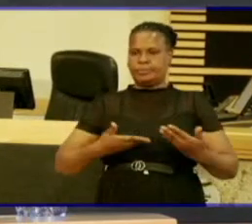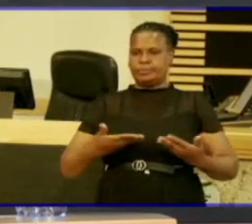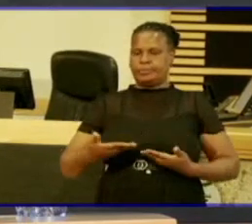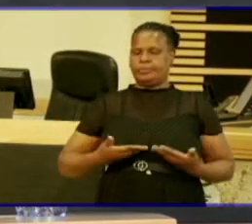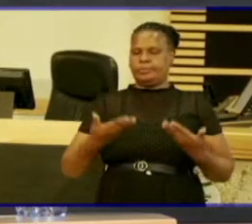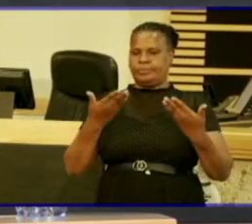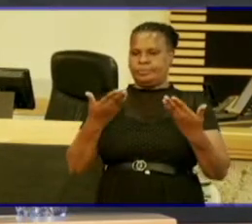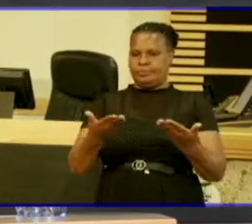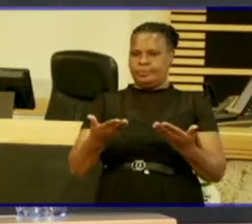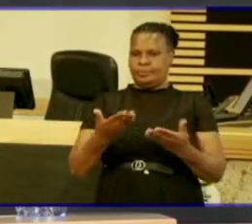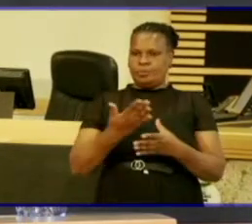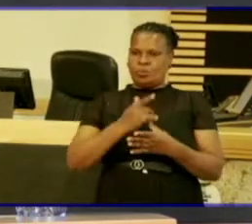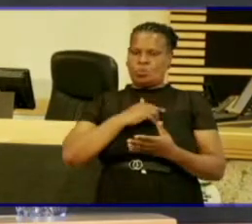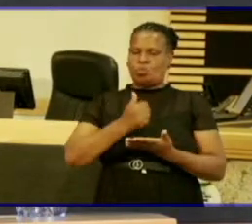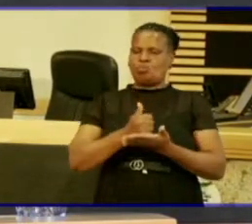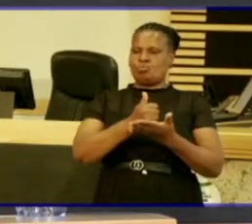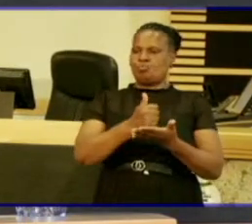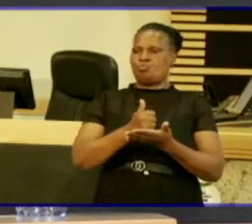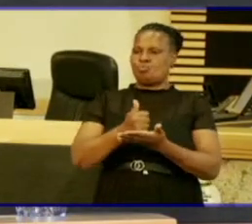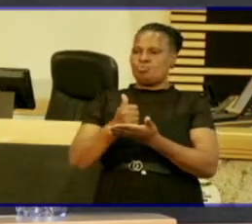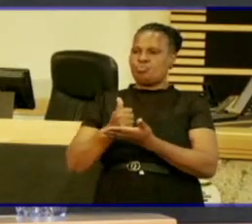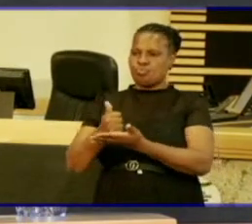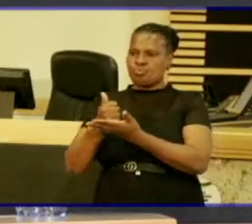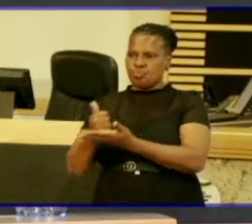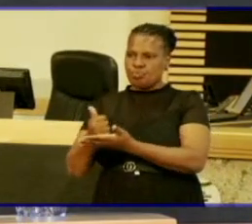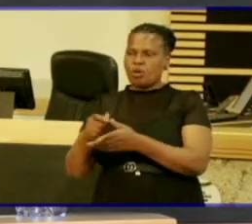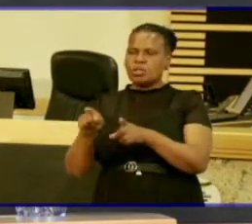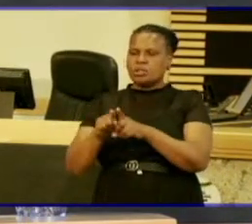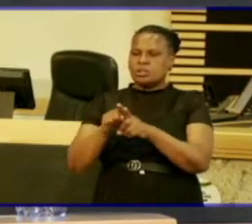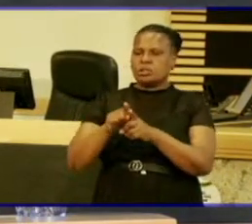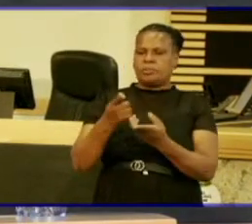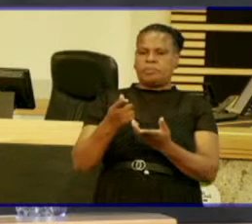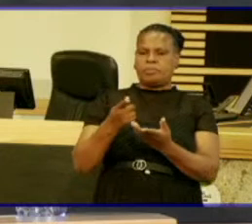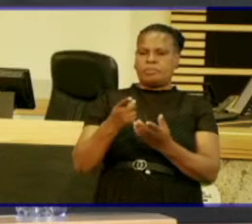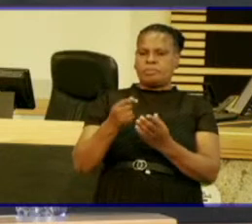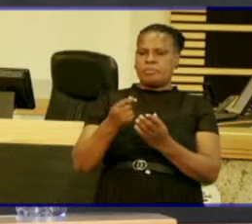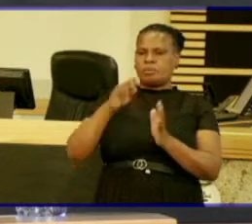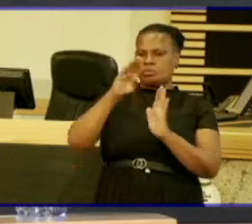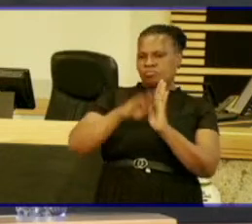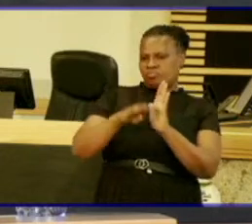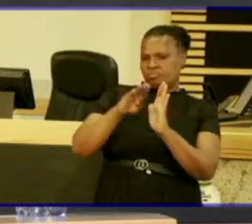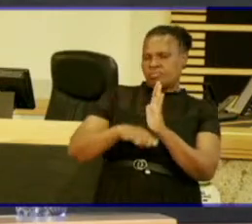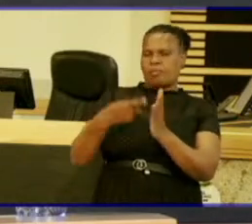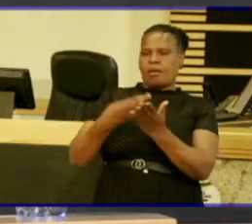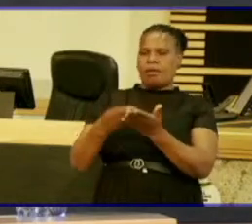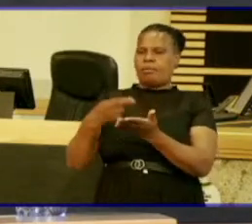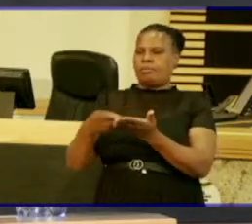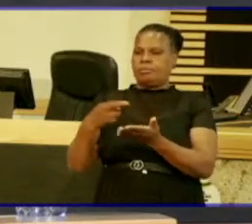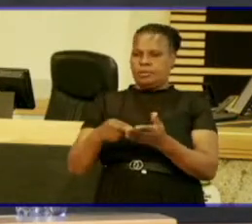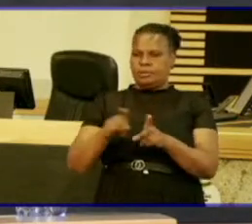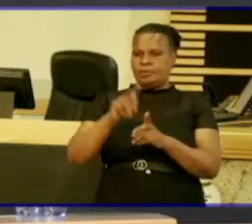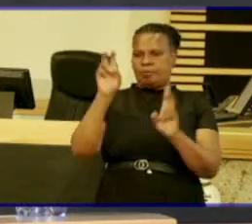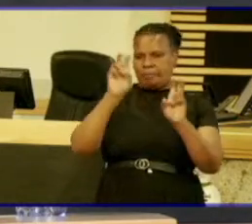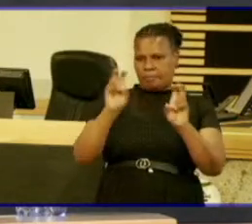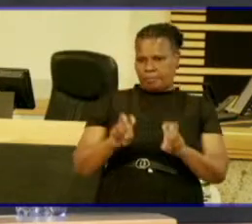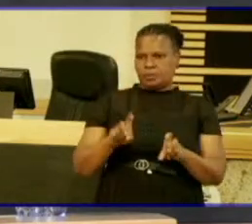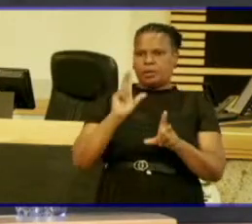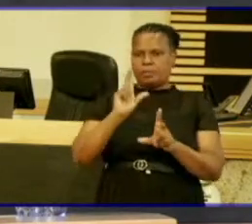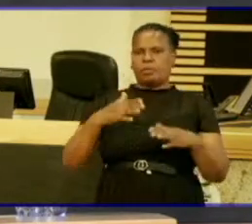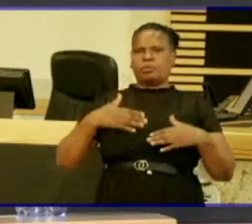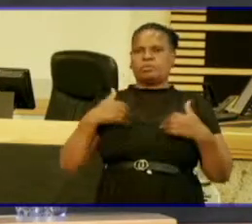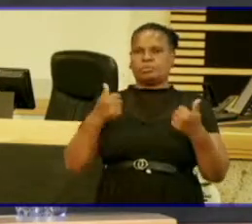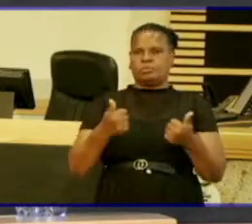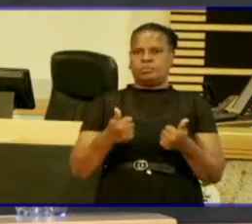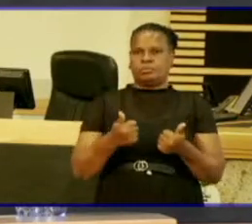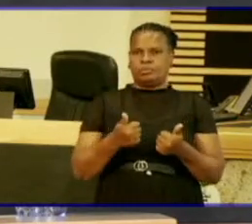services and to help the indigent population that depends on the state institution for their survival. We